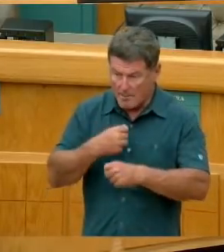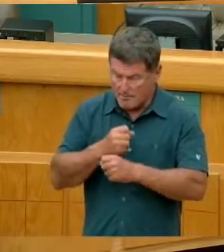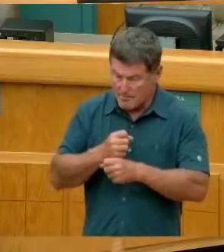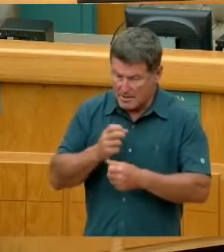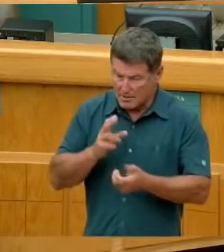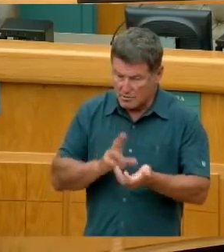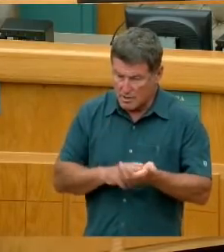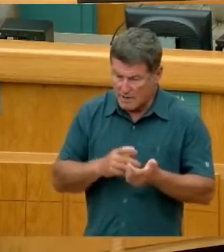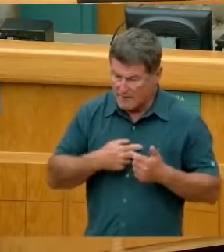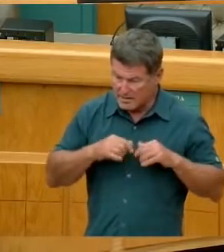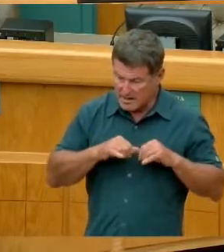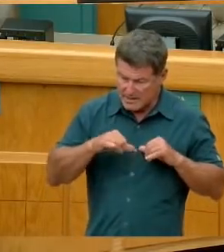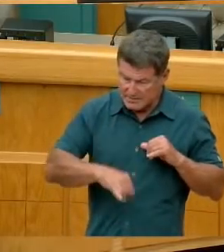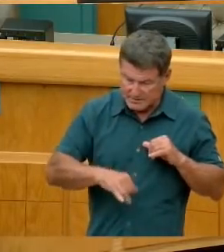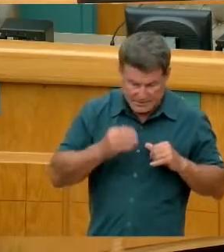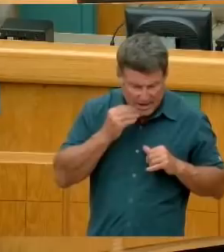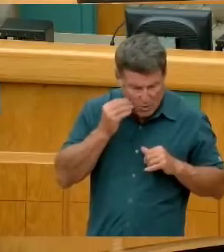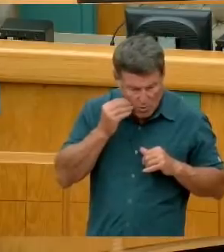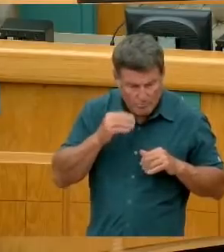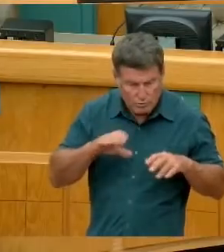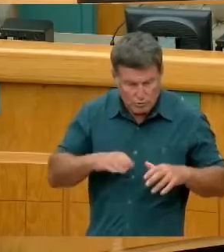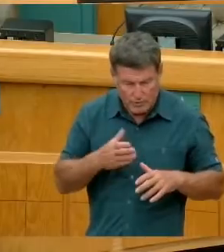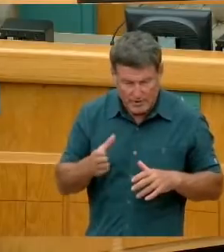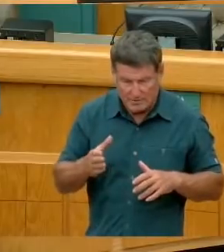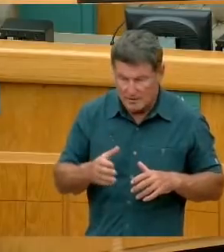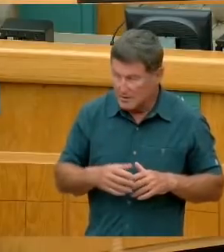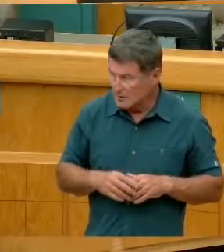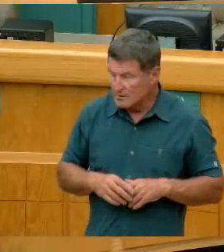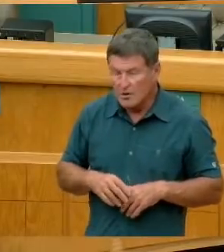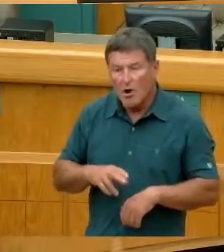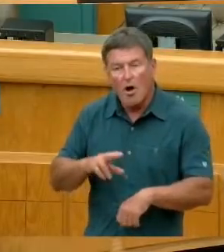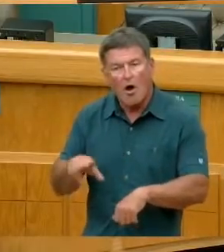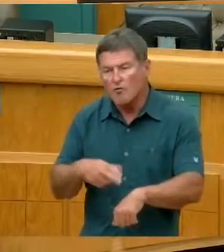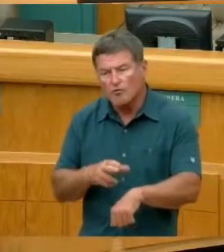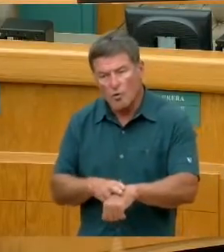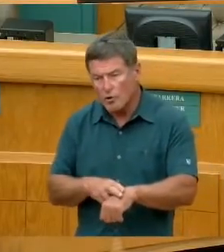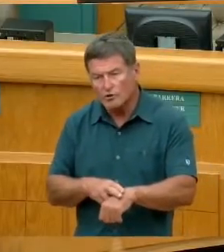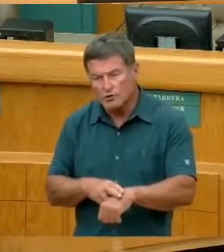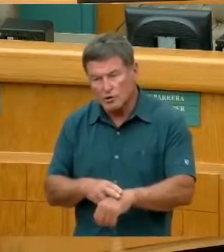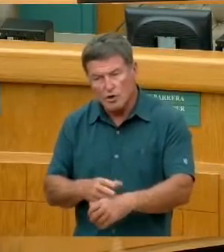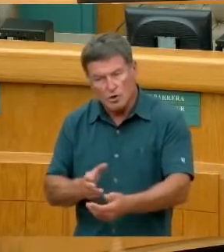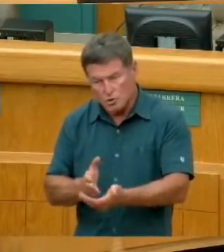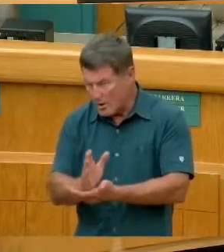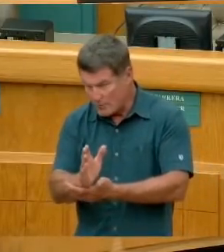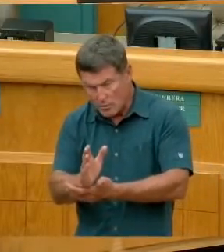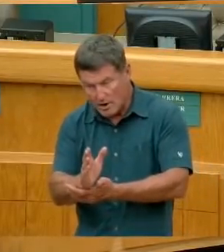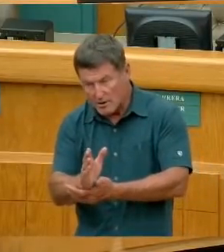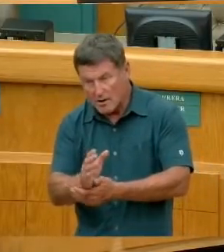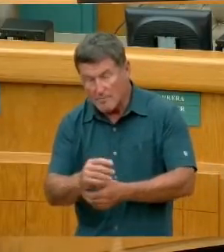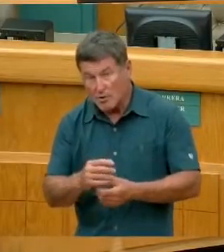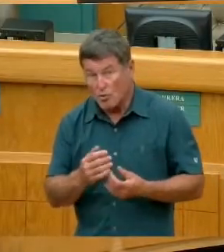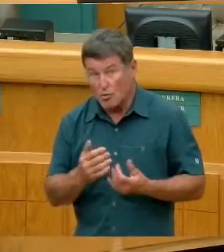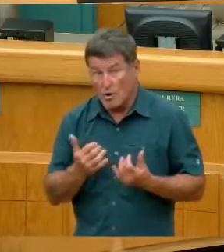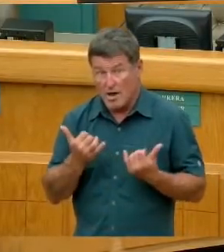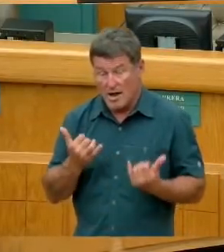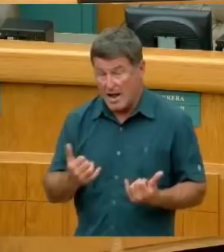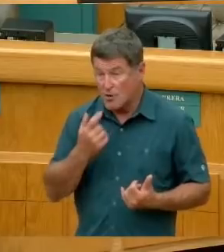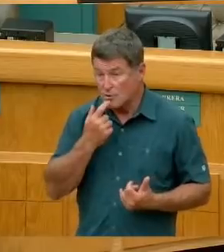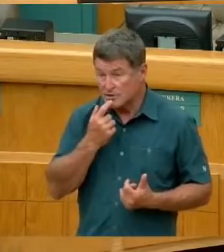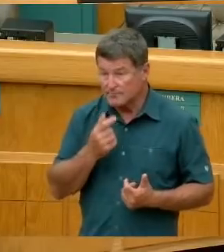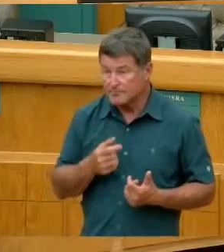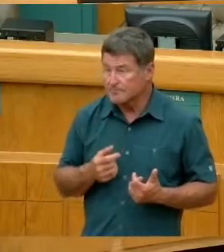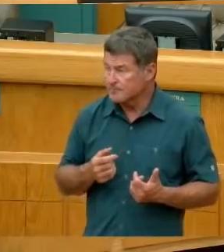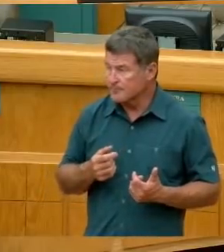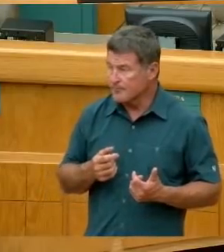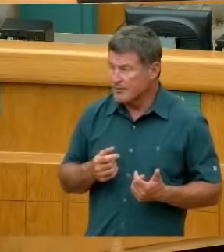to, contract if I'm just going to stay in the home and do things right? And the answer is, of course, you have that right to do that. What